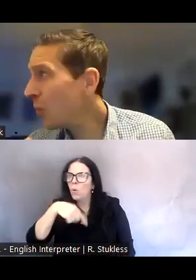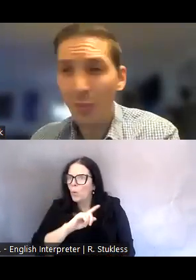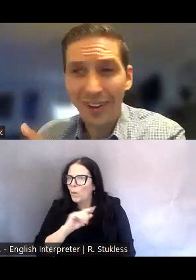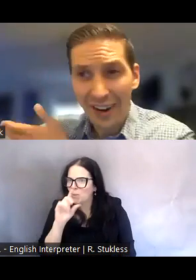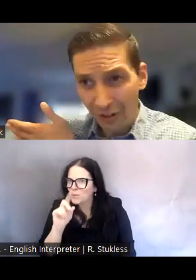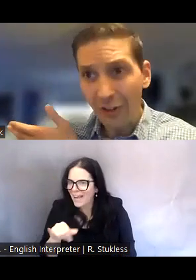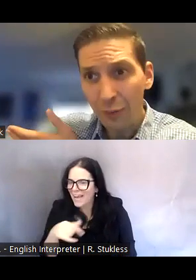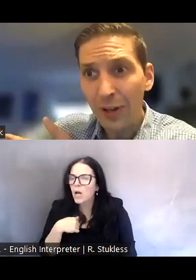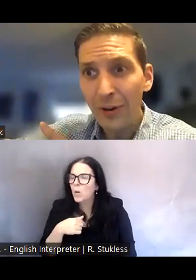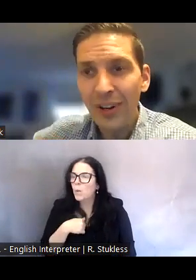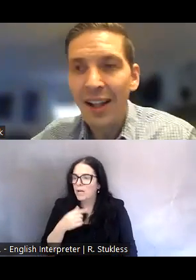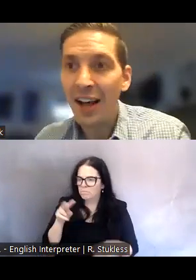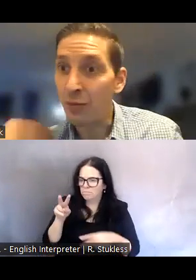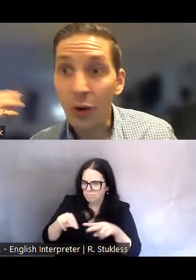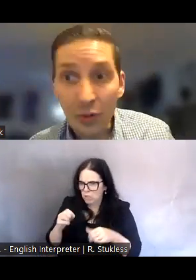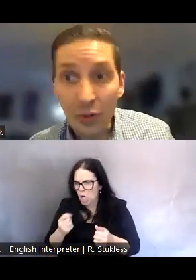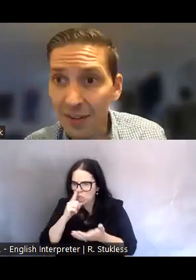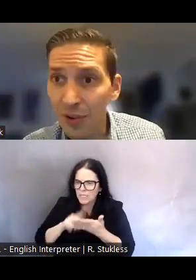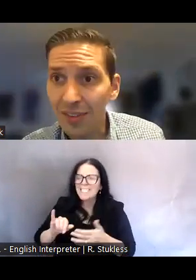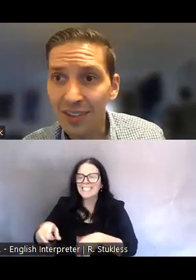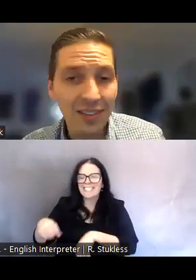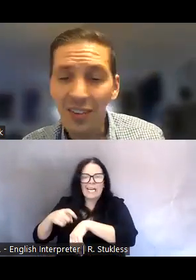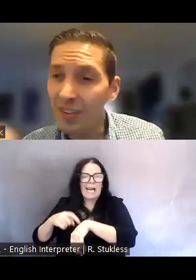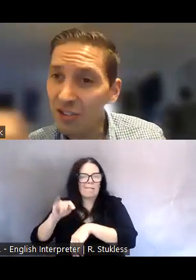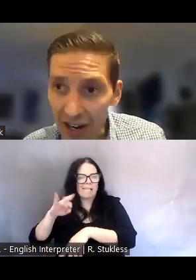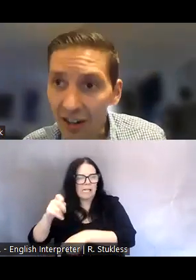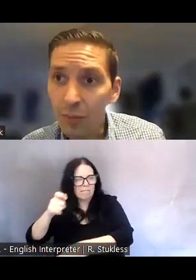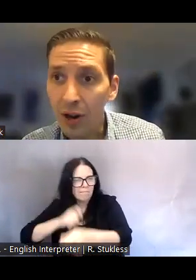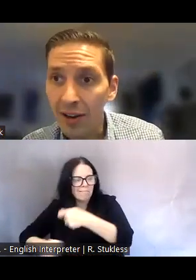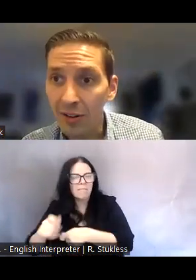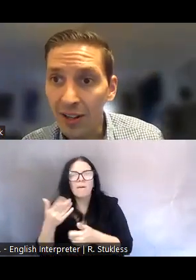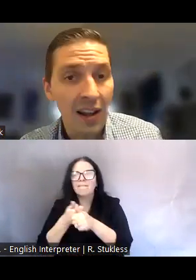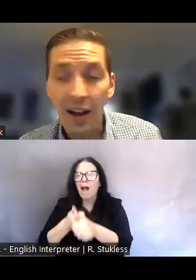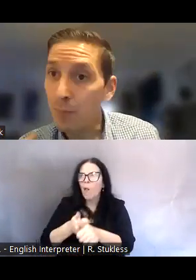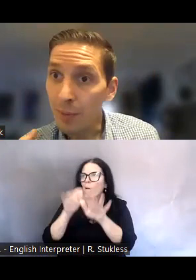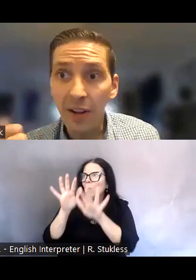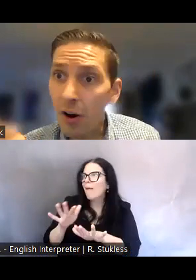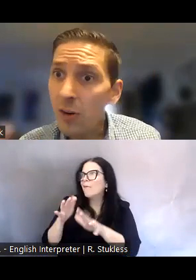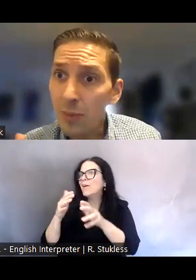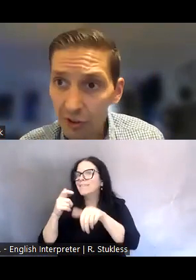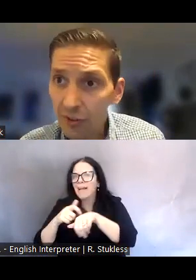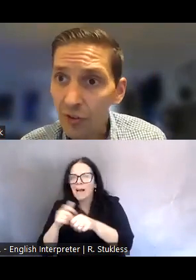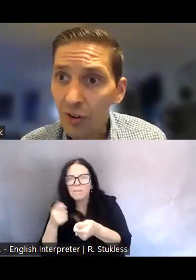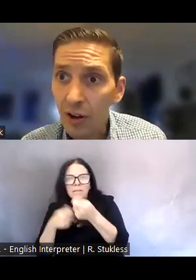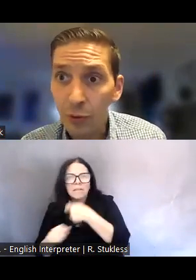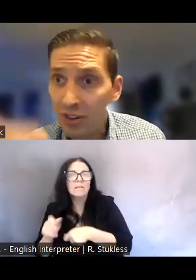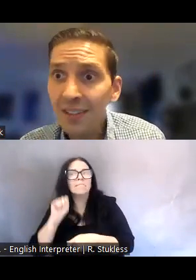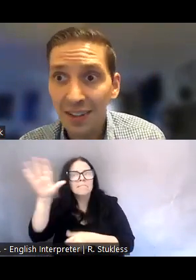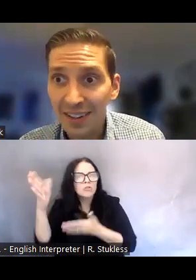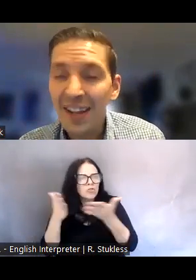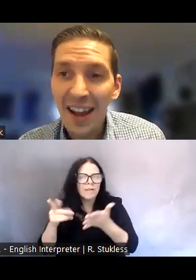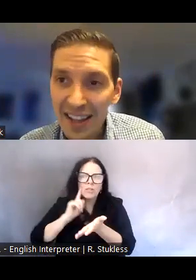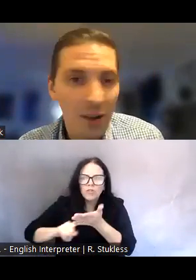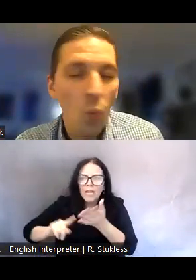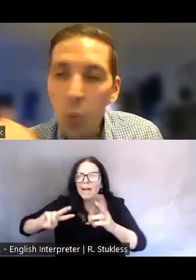I don't wait till my tires explode. I rotate them with the seasons. I check on them regularly. I bring my car in to be serviced